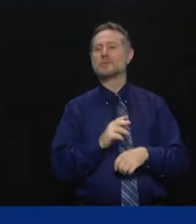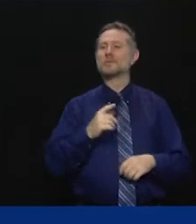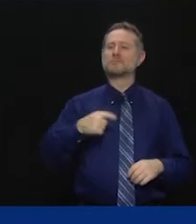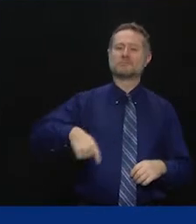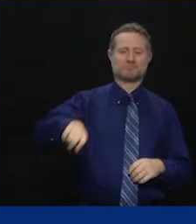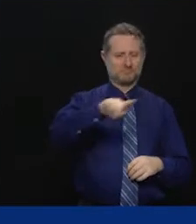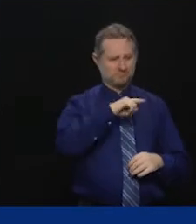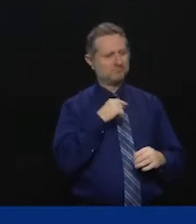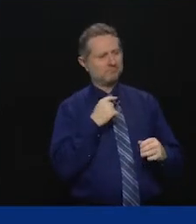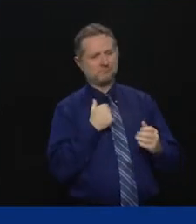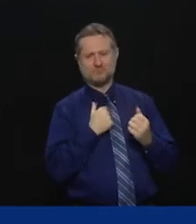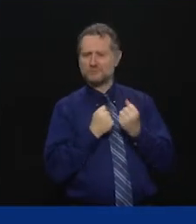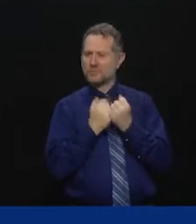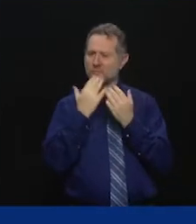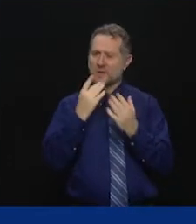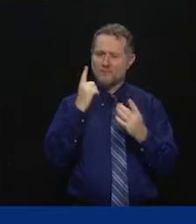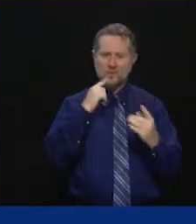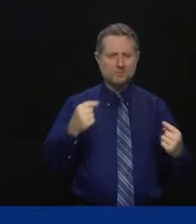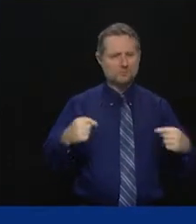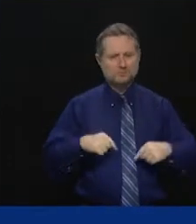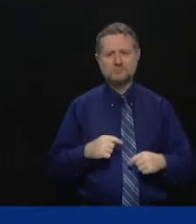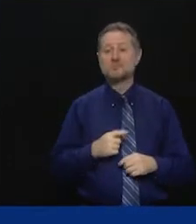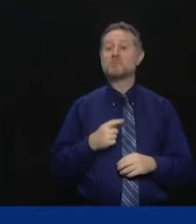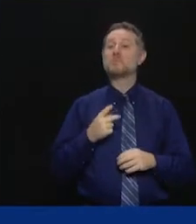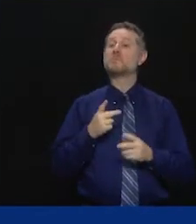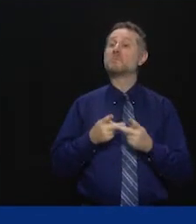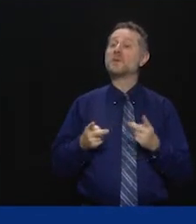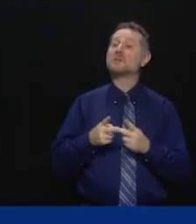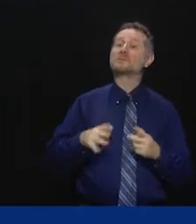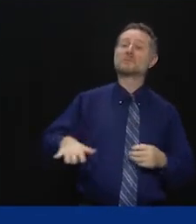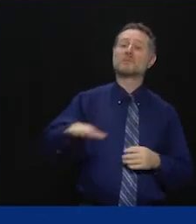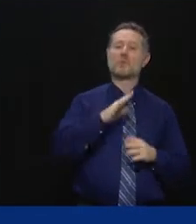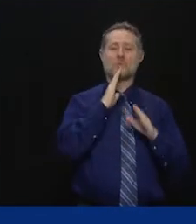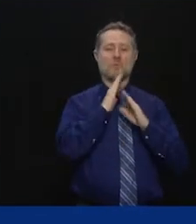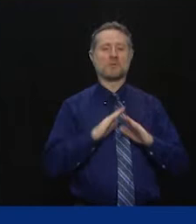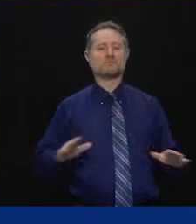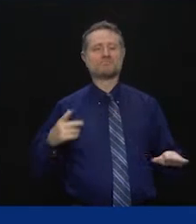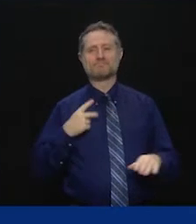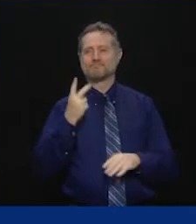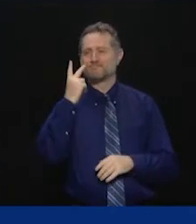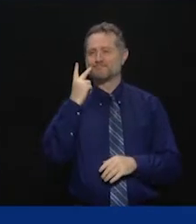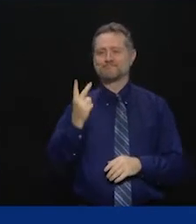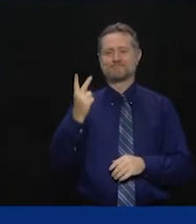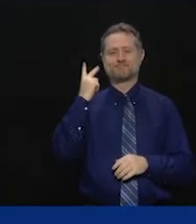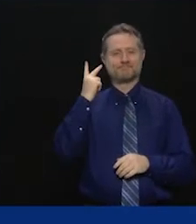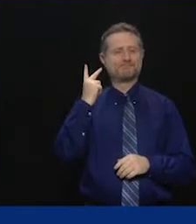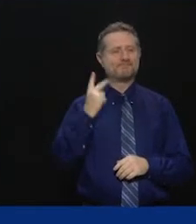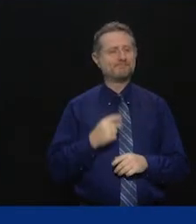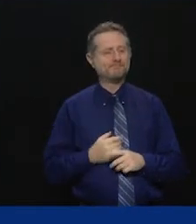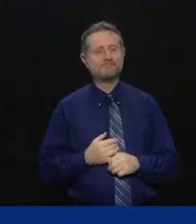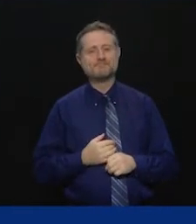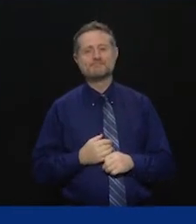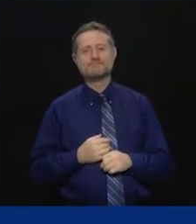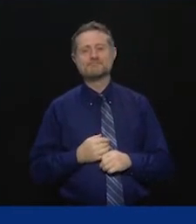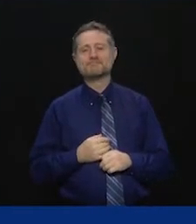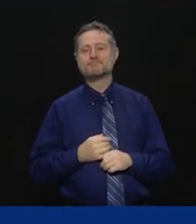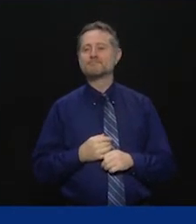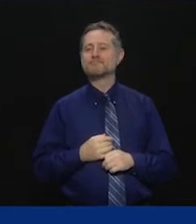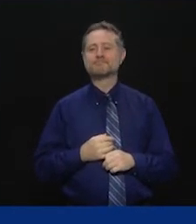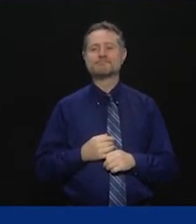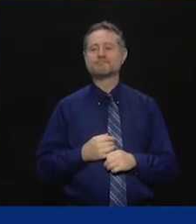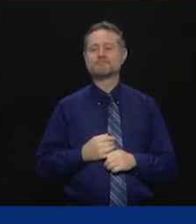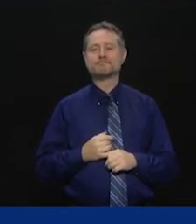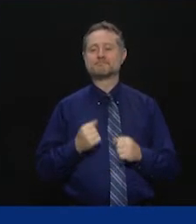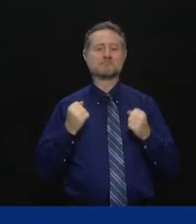support you today. This is a place of also quiet reflection. And let's not forget that there are lives that are not celebrating the